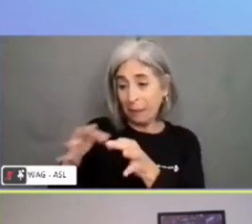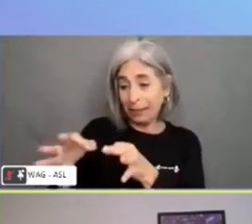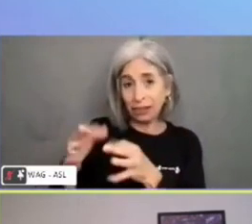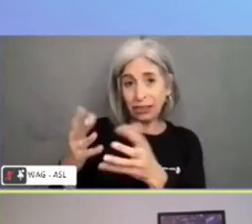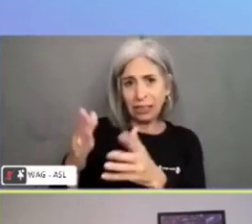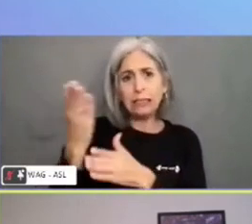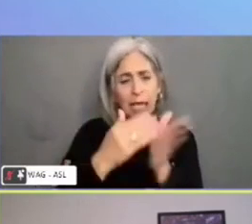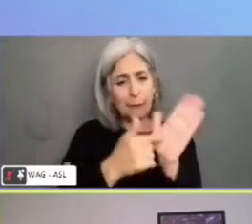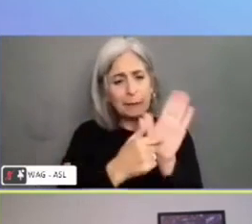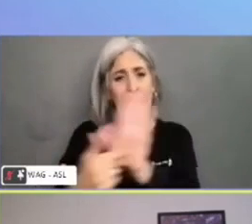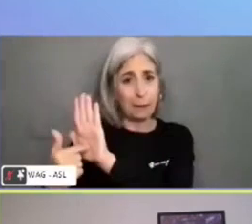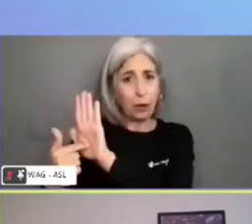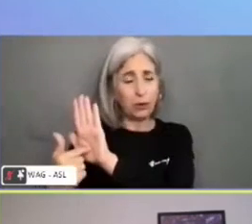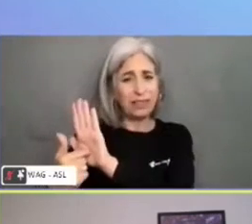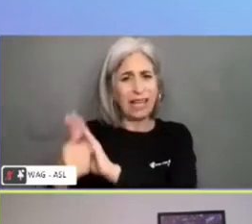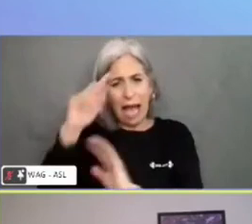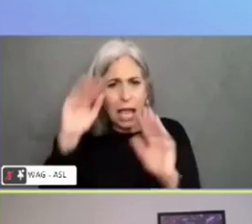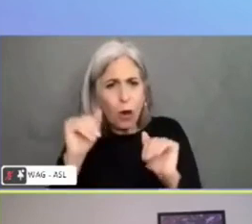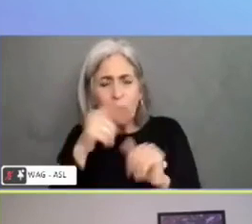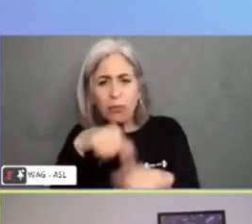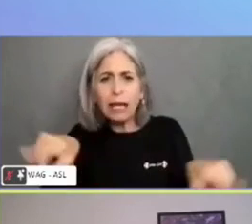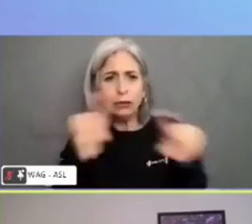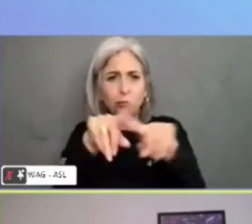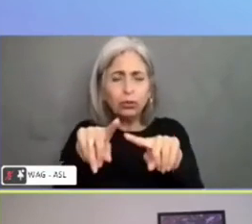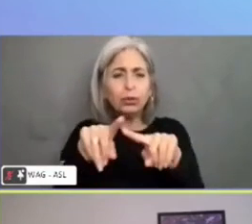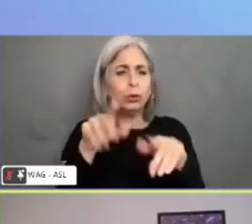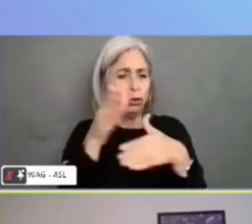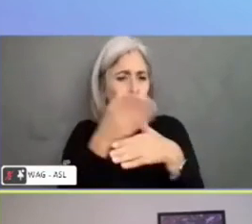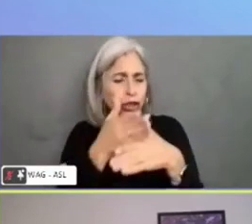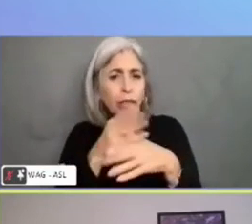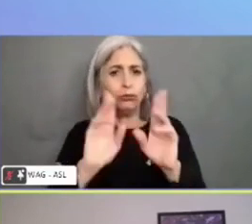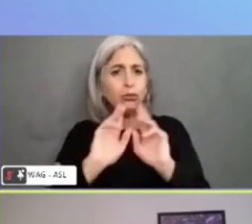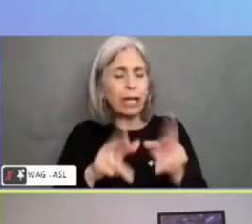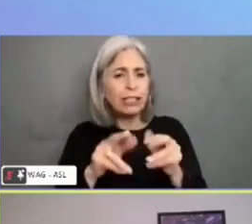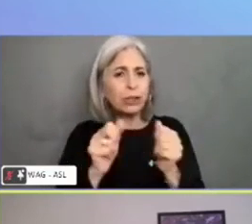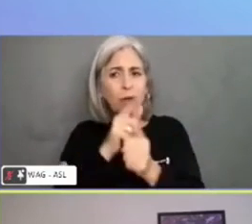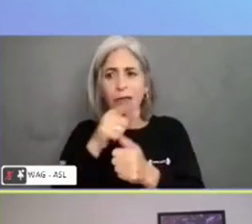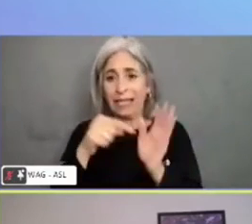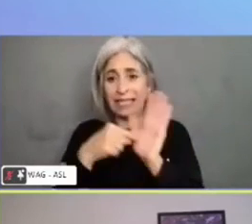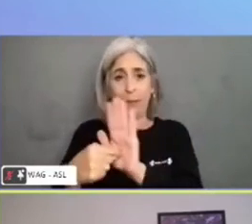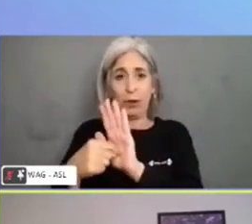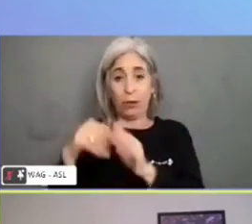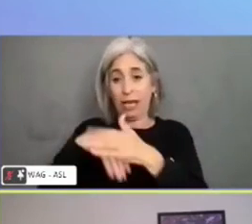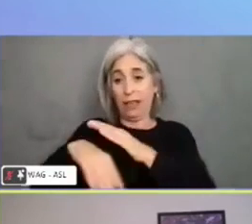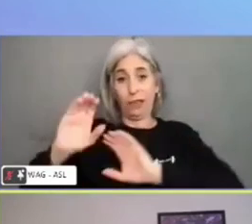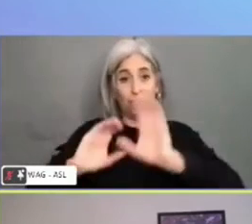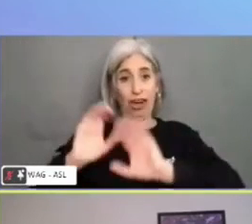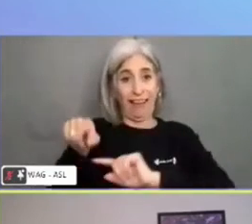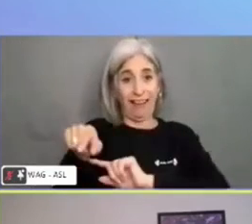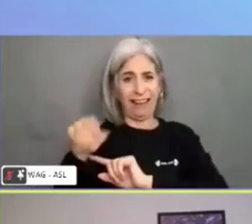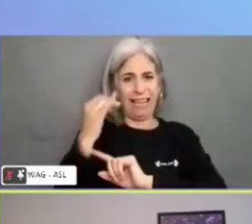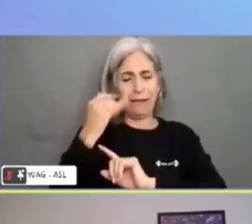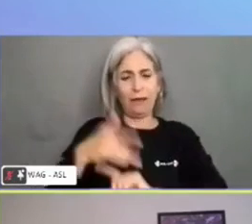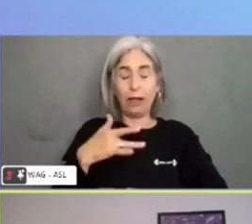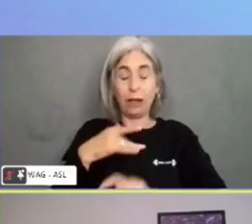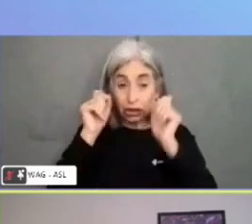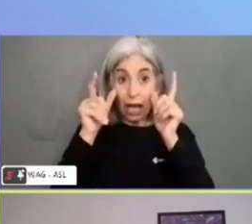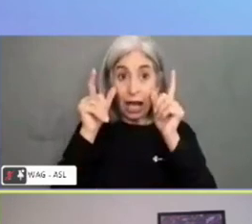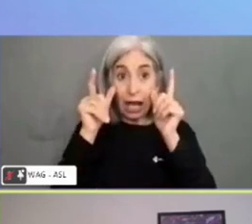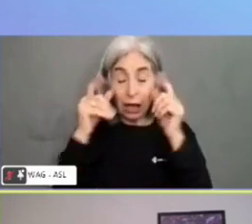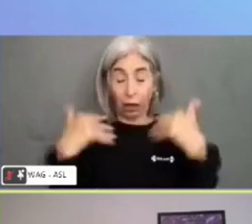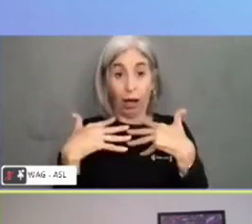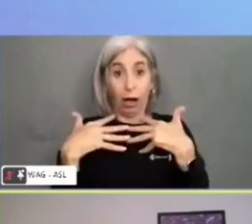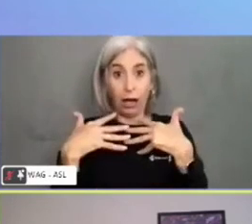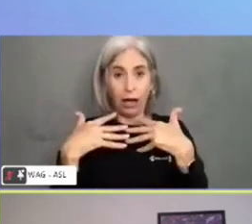some demos, and I hope that you share your reactions to those demos in the chat. If you're feeling surprised or shocked